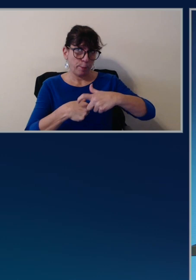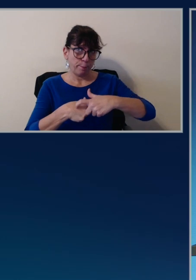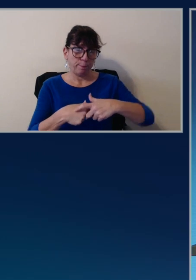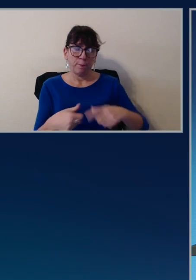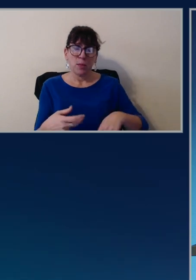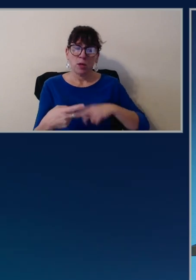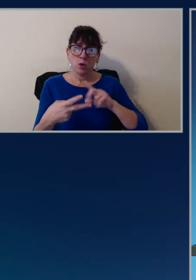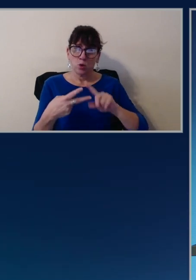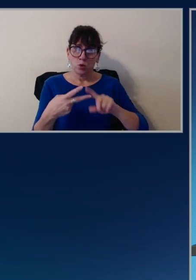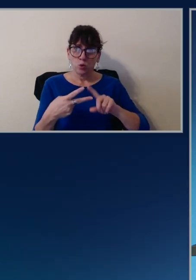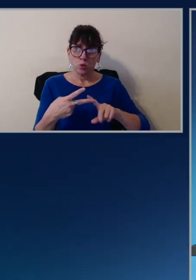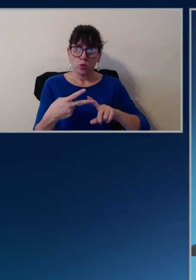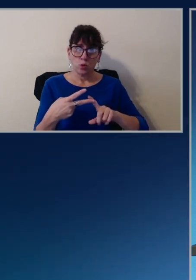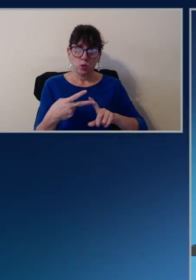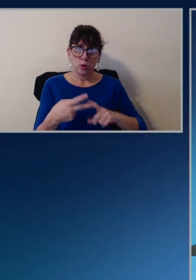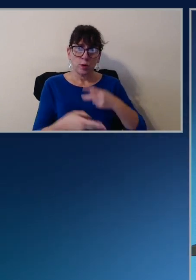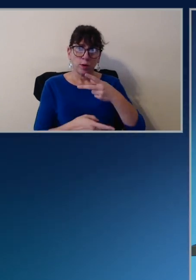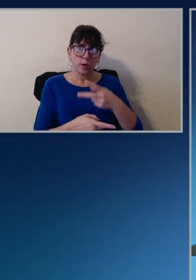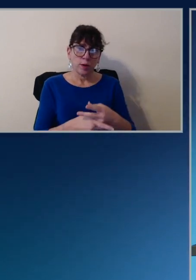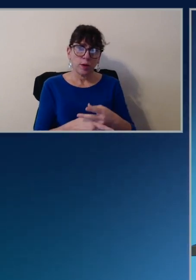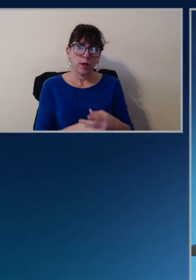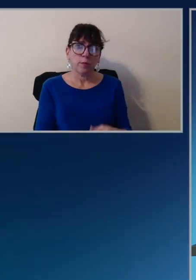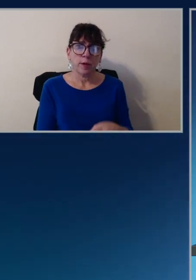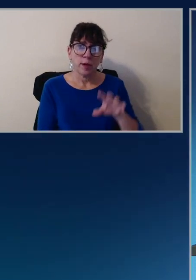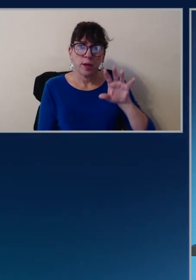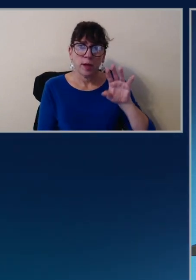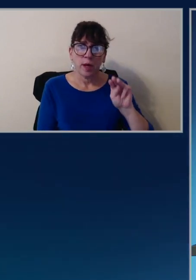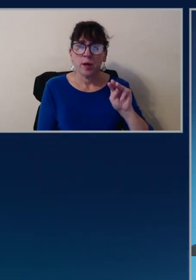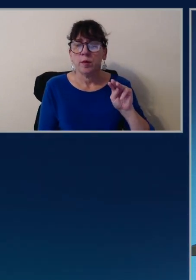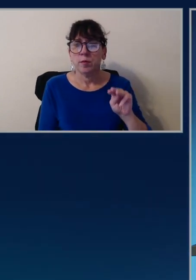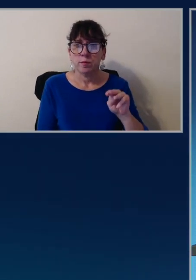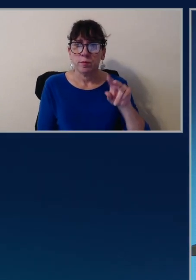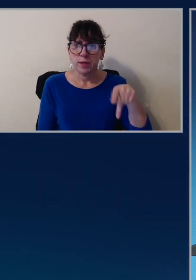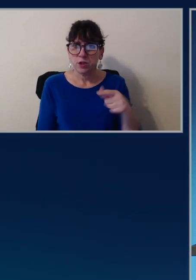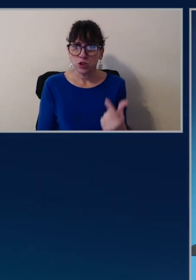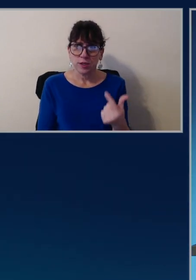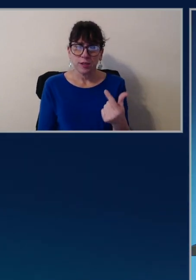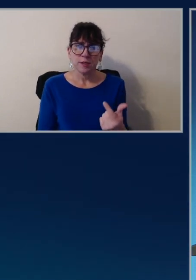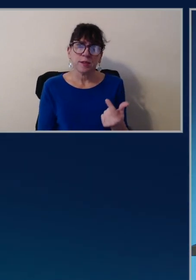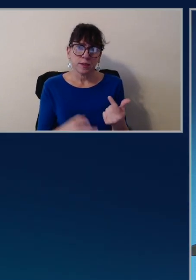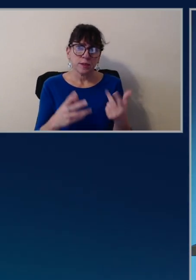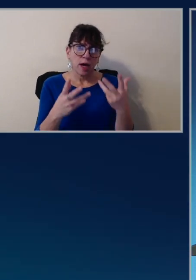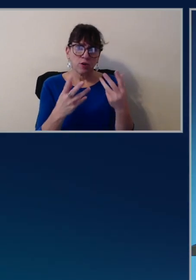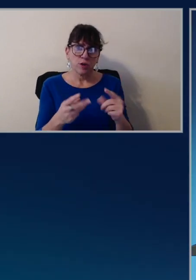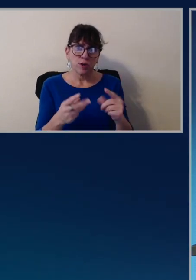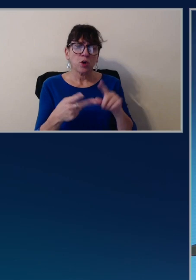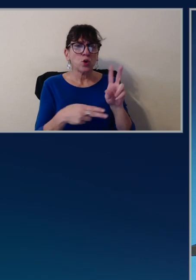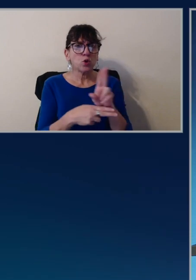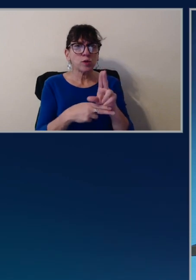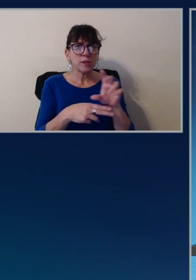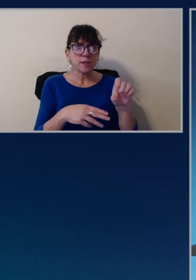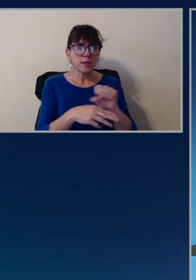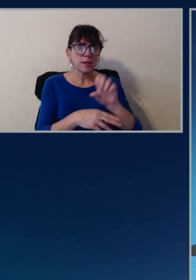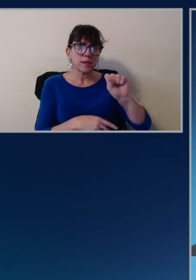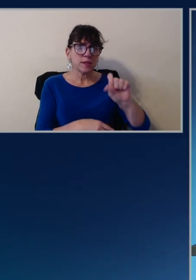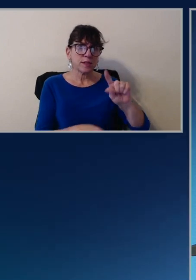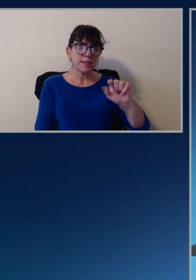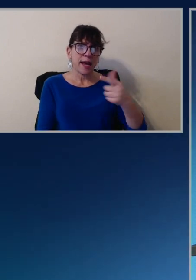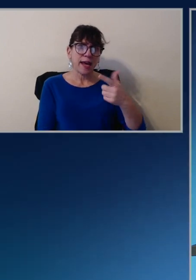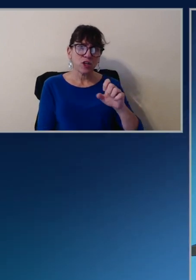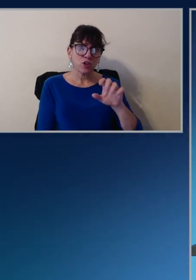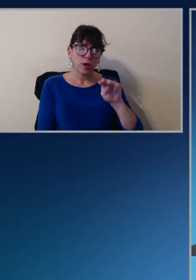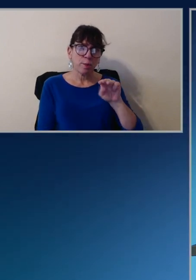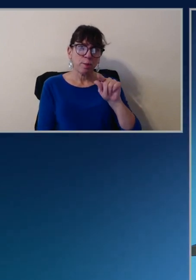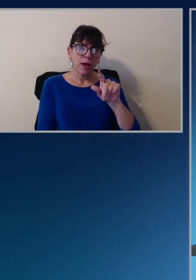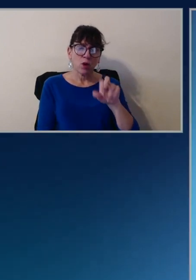two, keep them GPUs hydrated. Number three, use something like SageMaker to help you manage your training jobs, your metadata, and